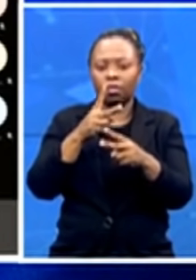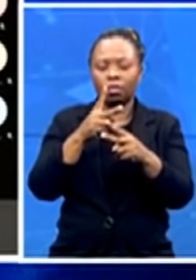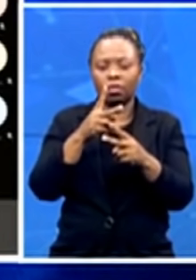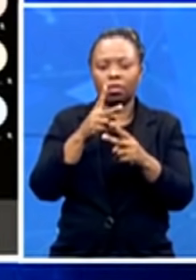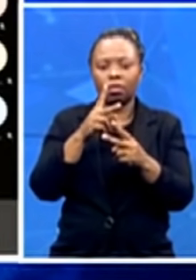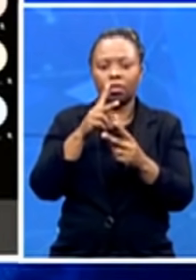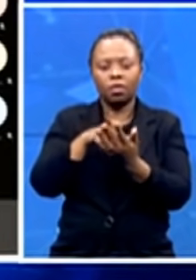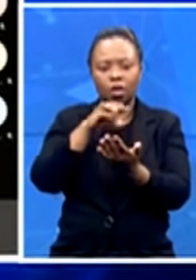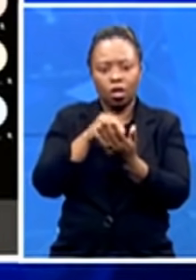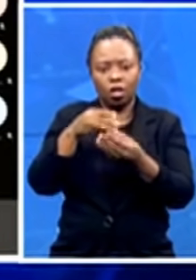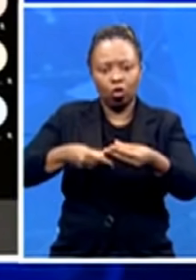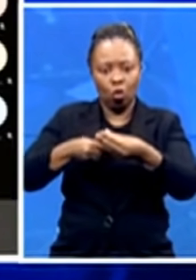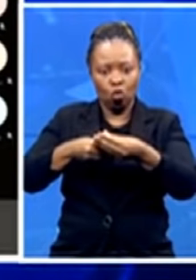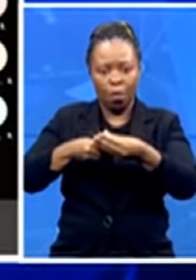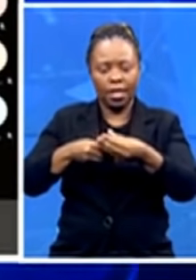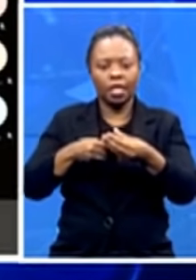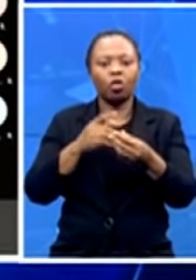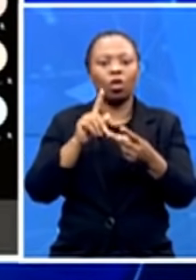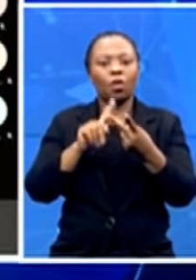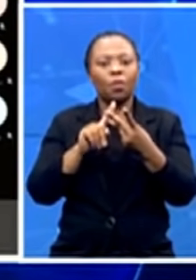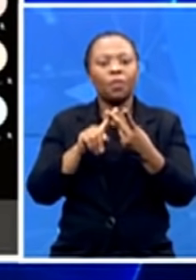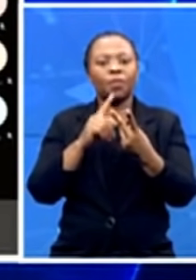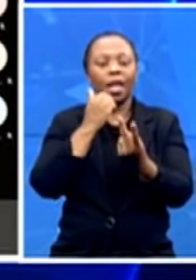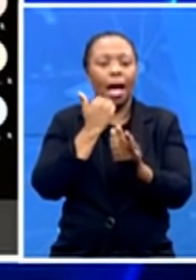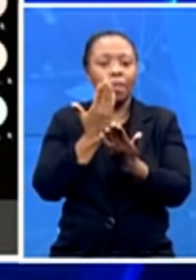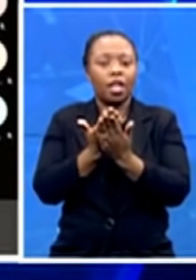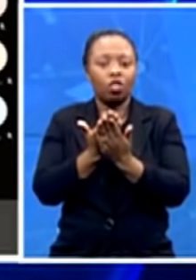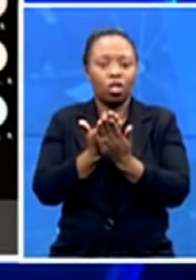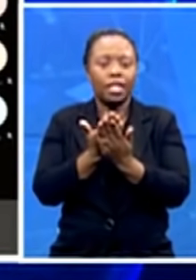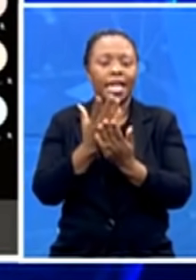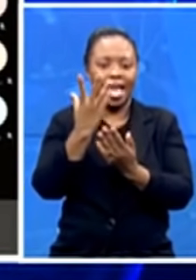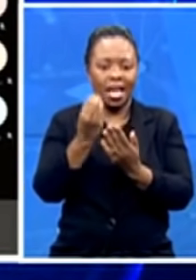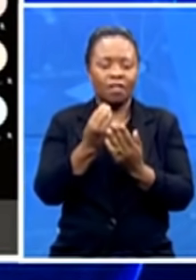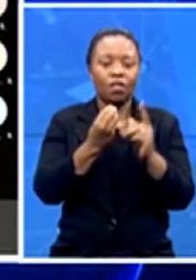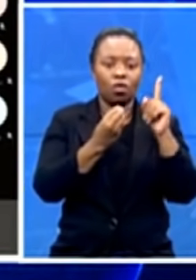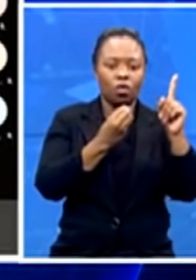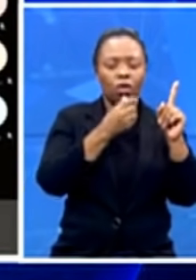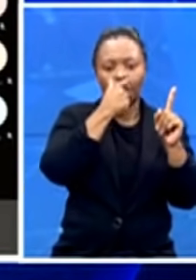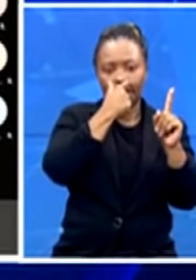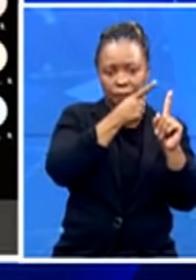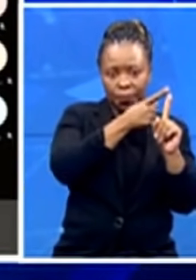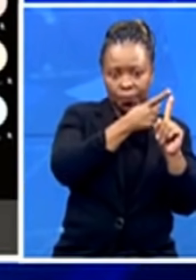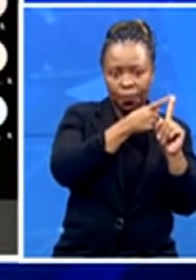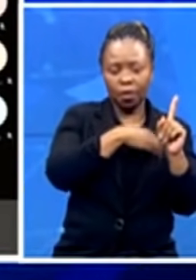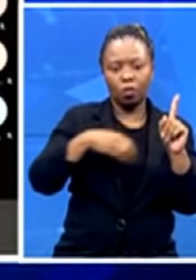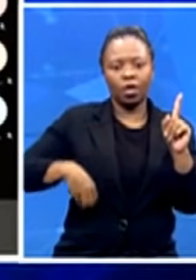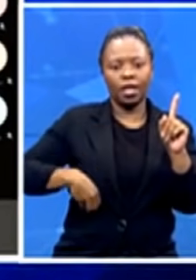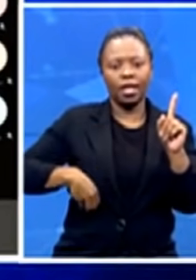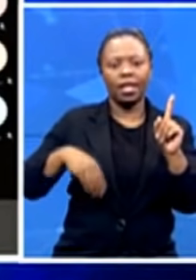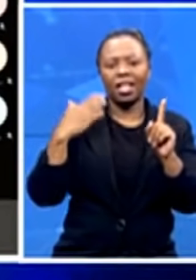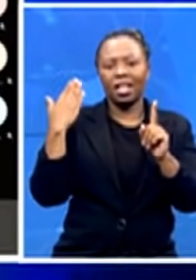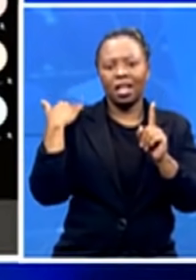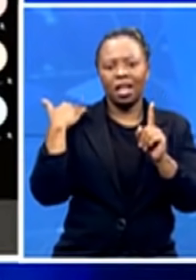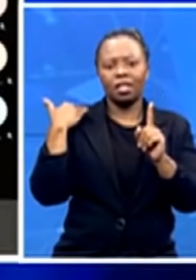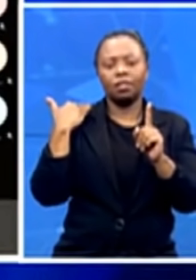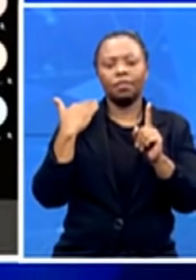application for condonation brought by Mr. Ramaphosa in respect of the late filing of his answering affidavit. In particular,